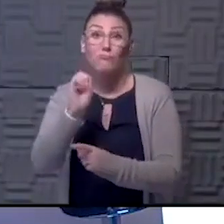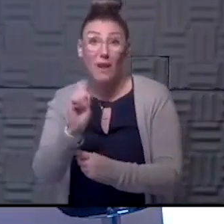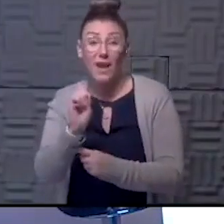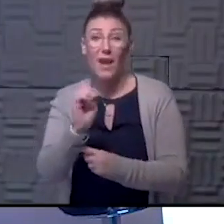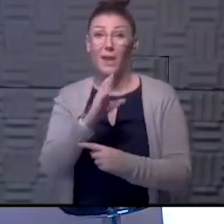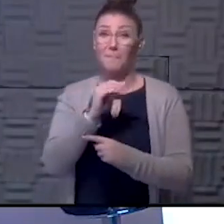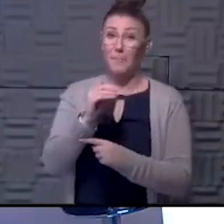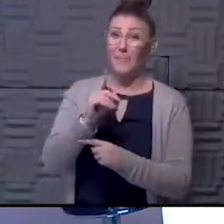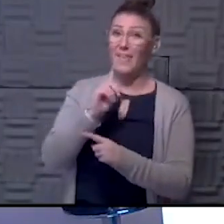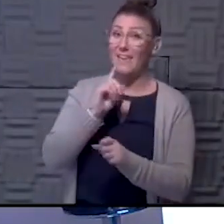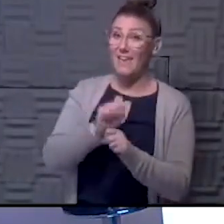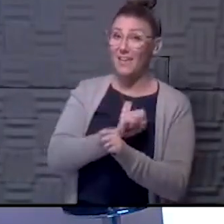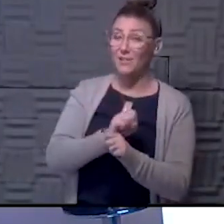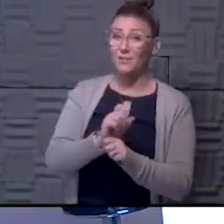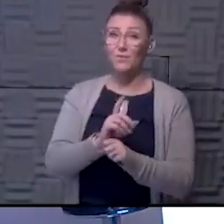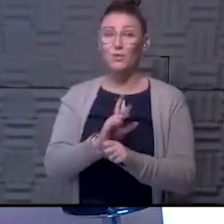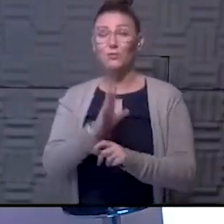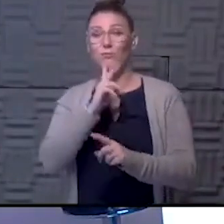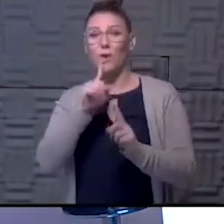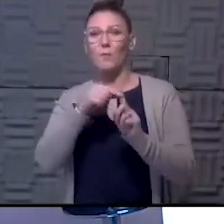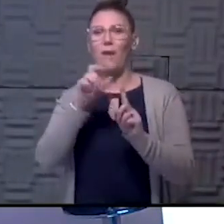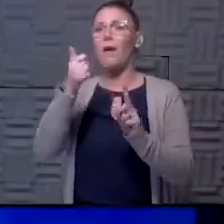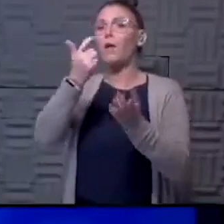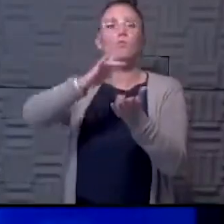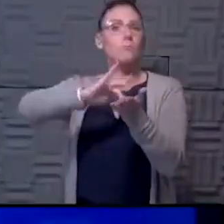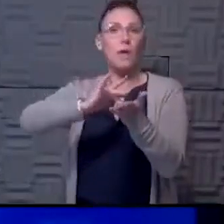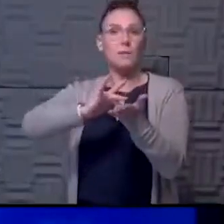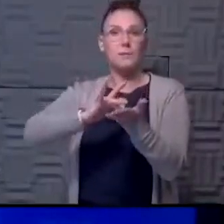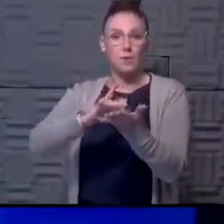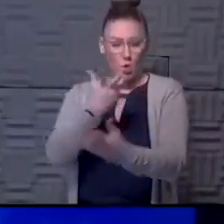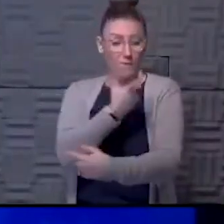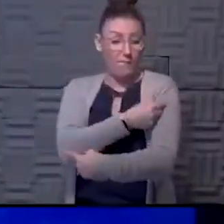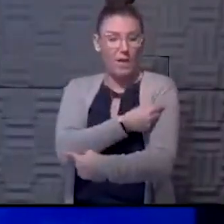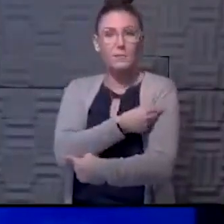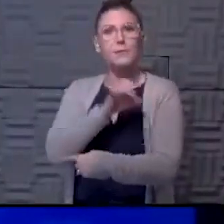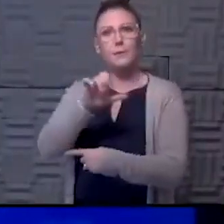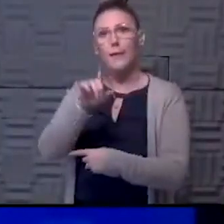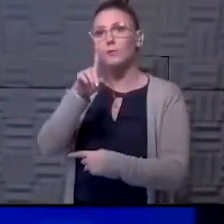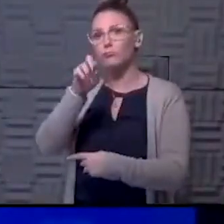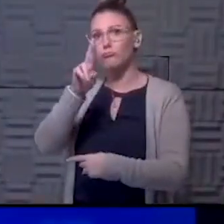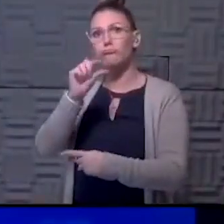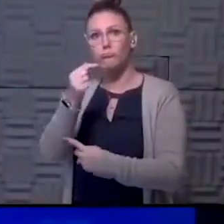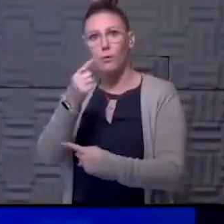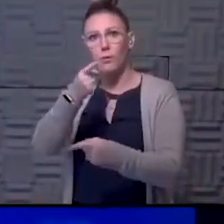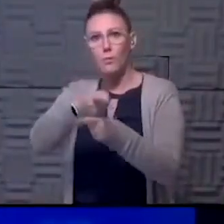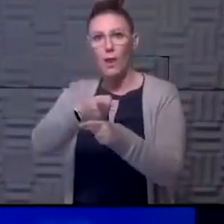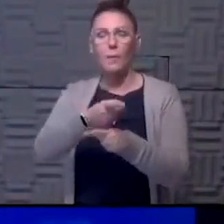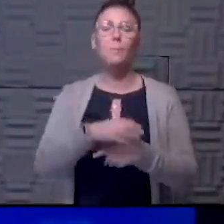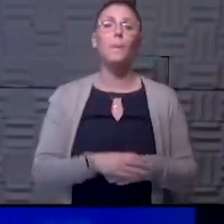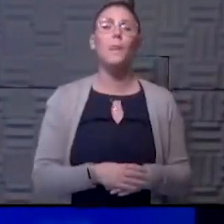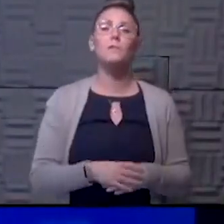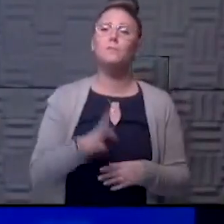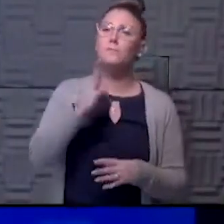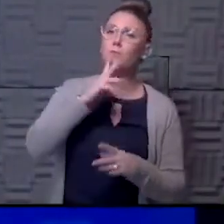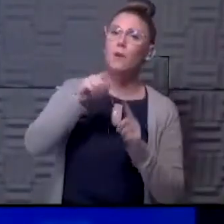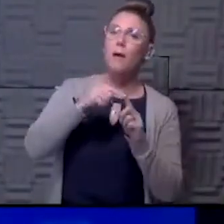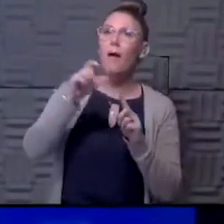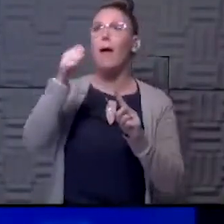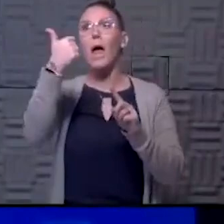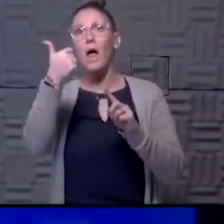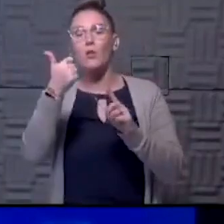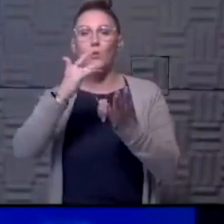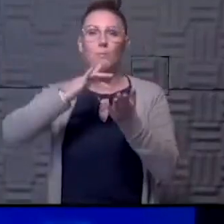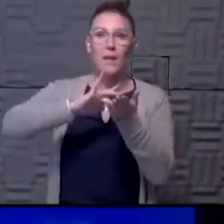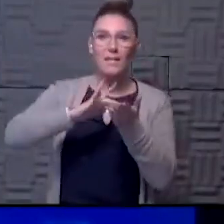actually if you were talking about other drugs, and let's face it, a vaccine's a drug in many regards, right? So if you were talking about other drugs and you